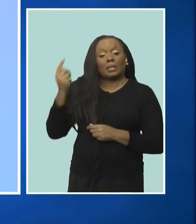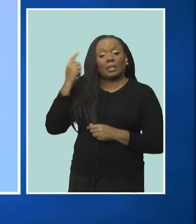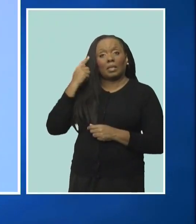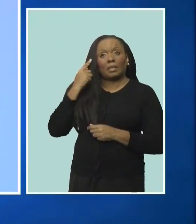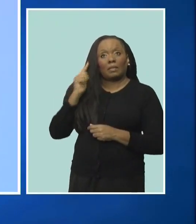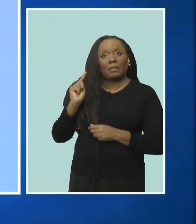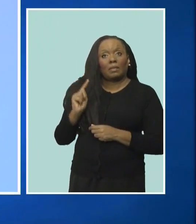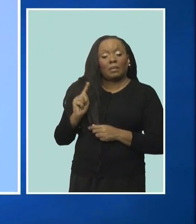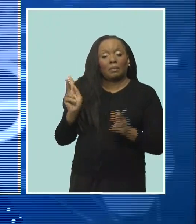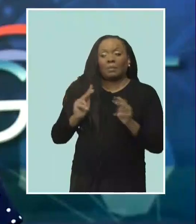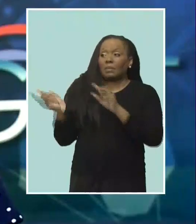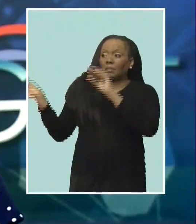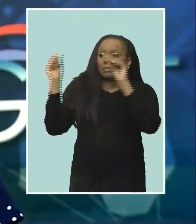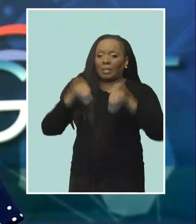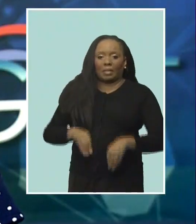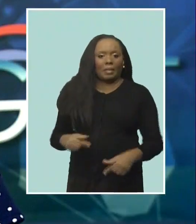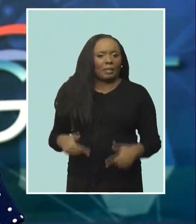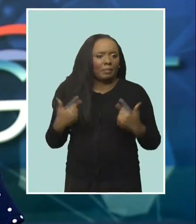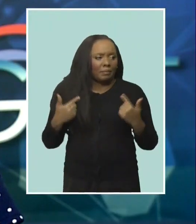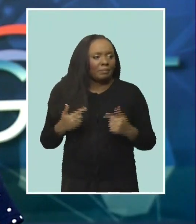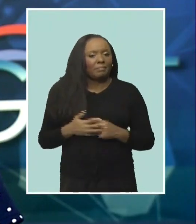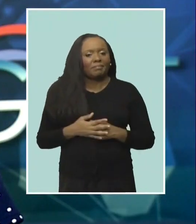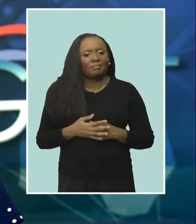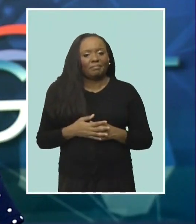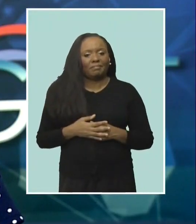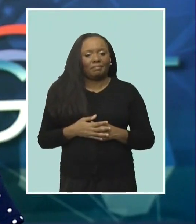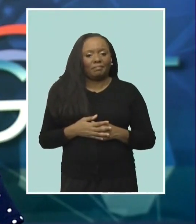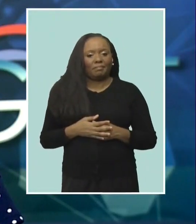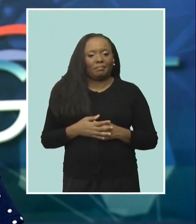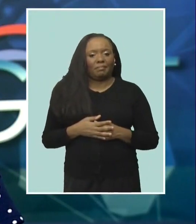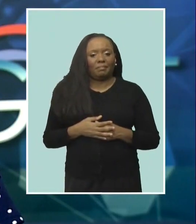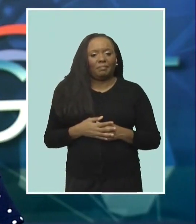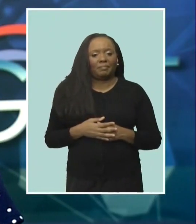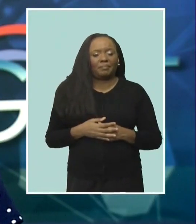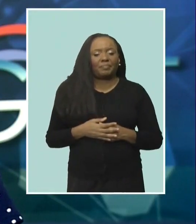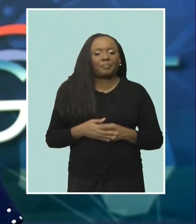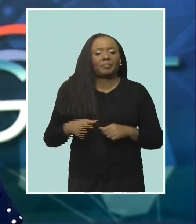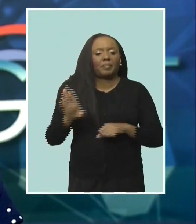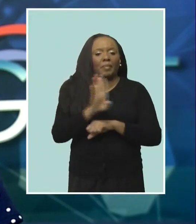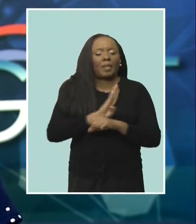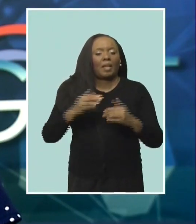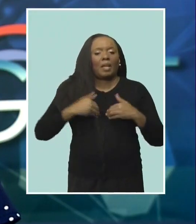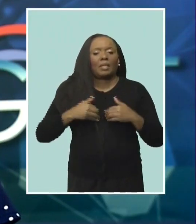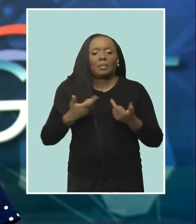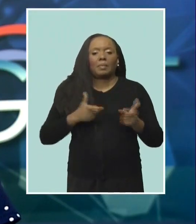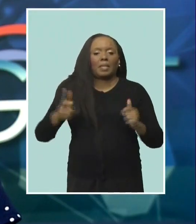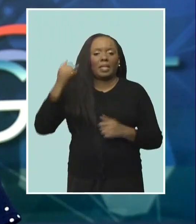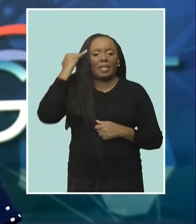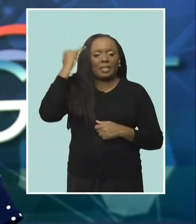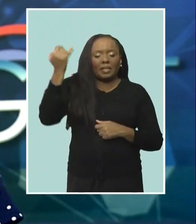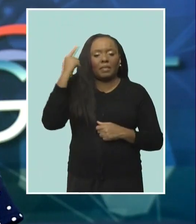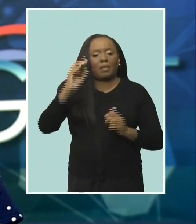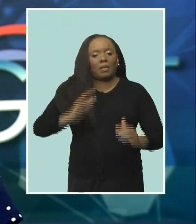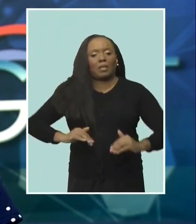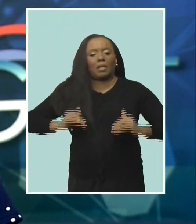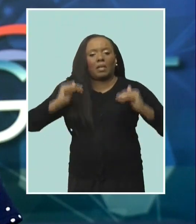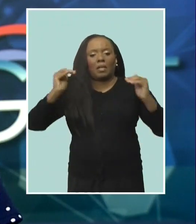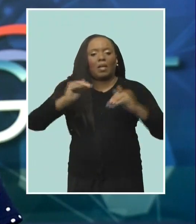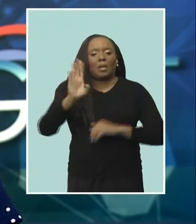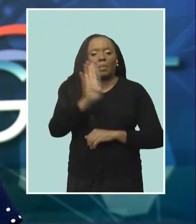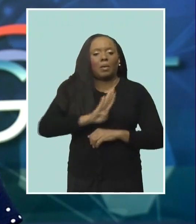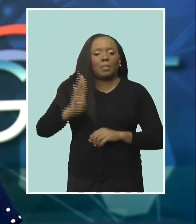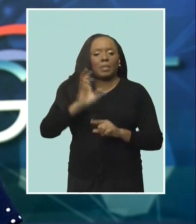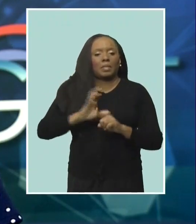come and live. Barbados now has a groundbreaking initiative aimed at elevating Barbadian culture to the